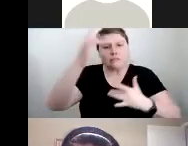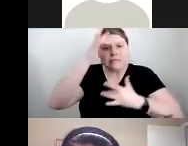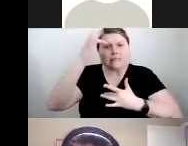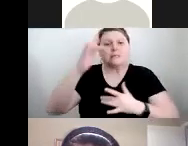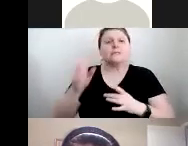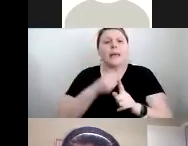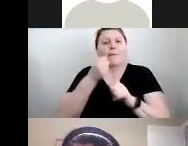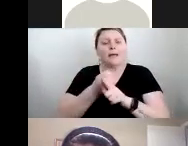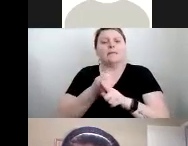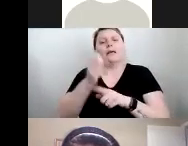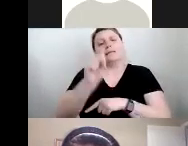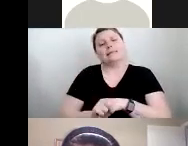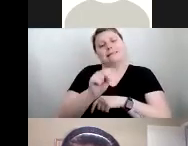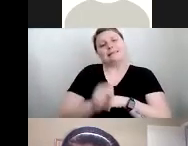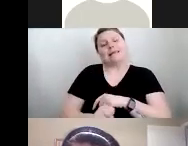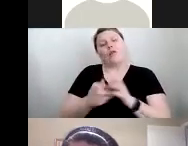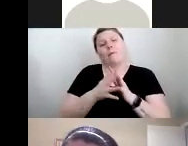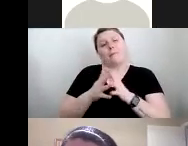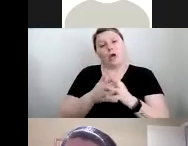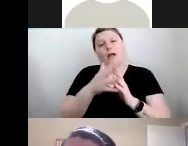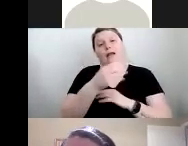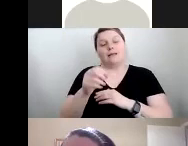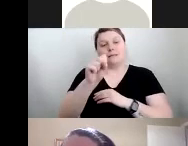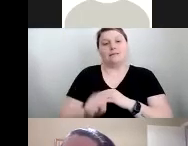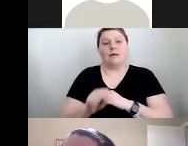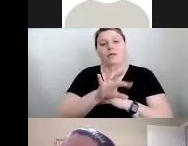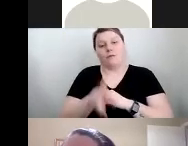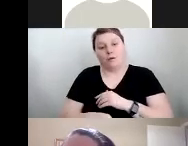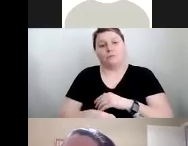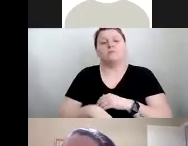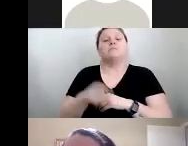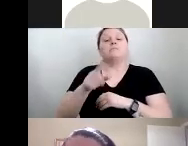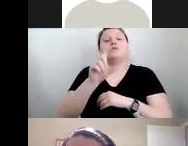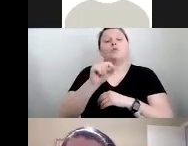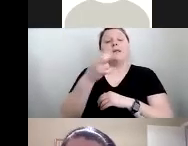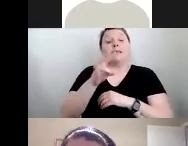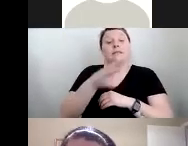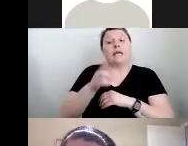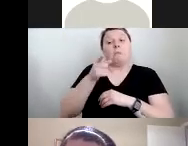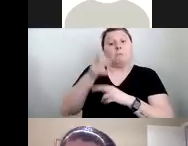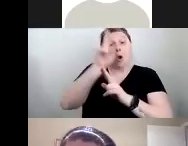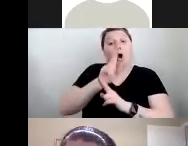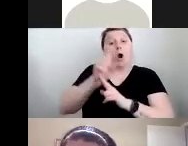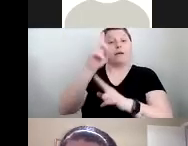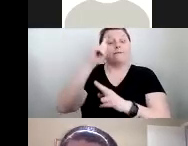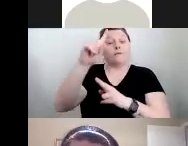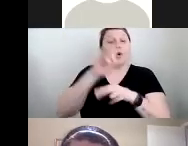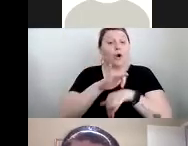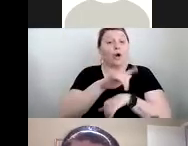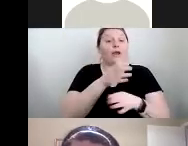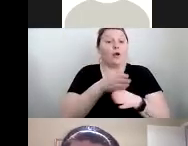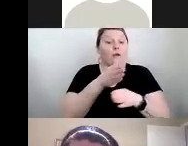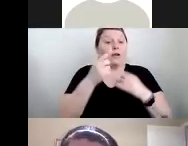South America and Africa. Dr. Halsey was honored in 2017 as our Early Career Achievement in